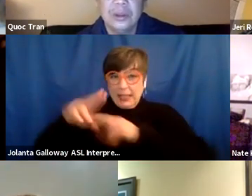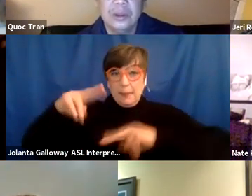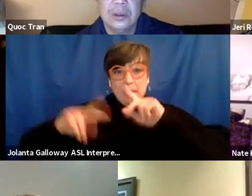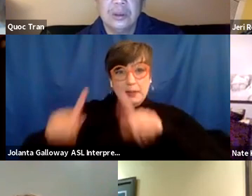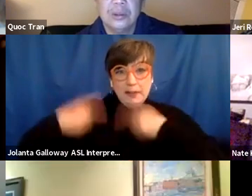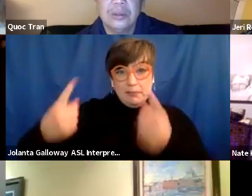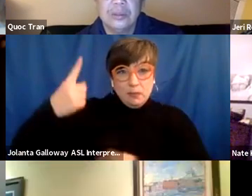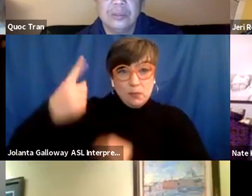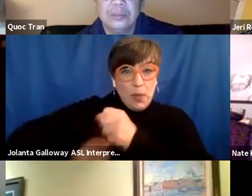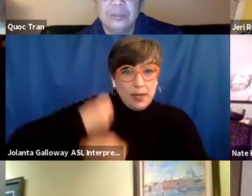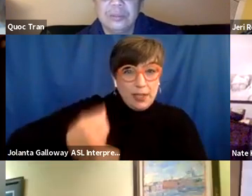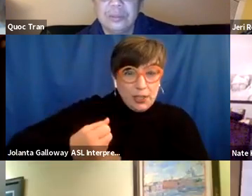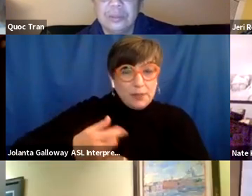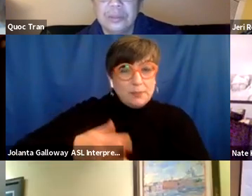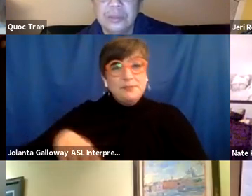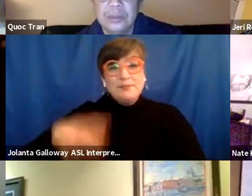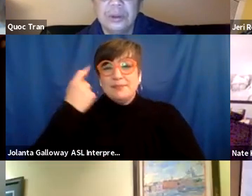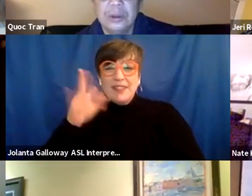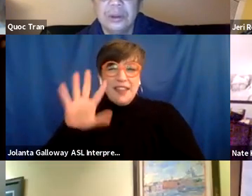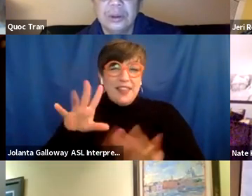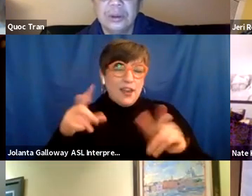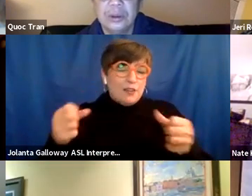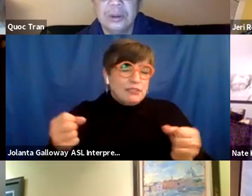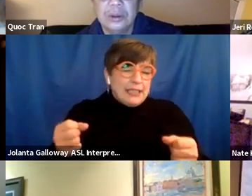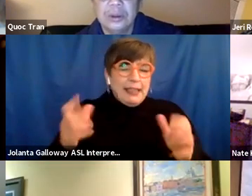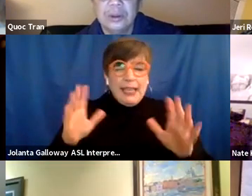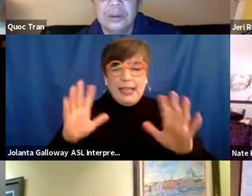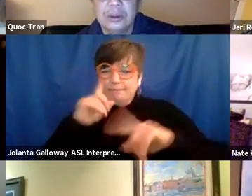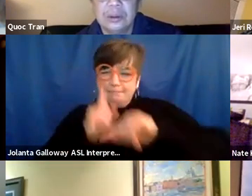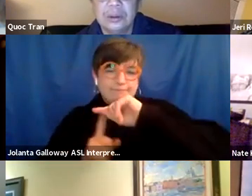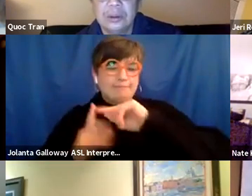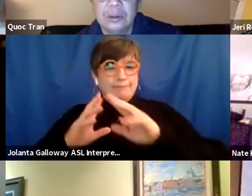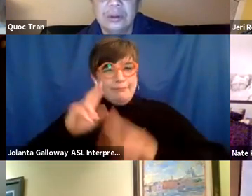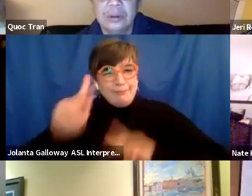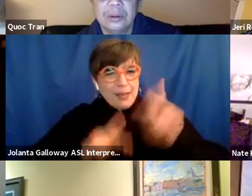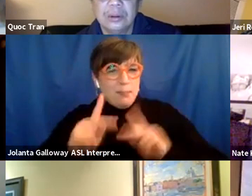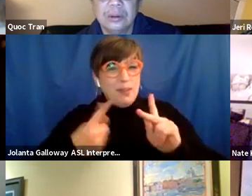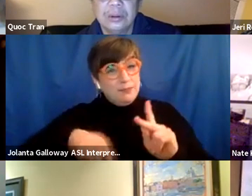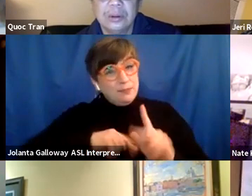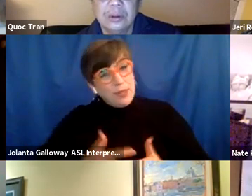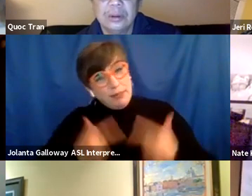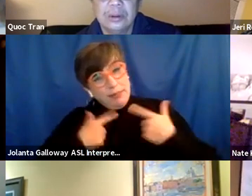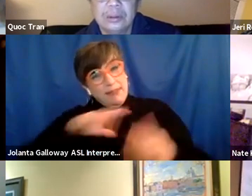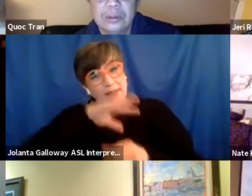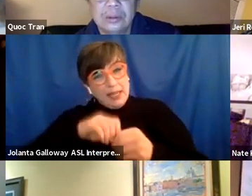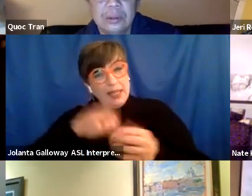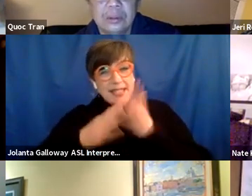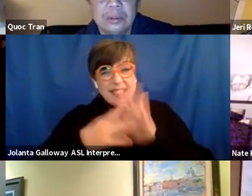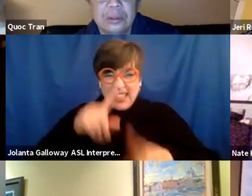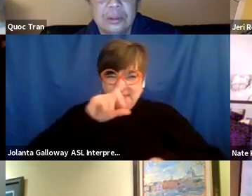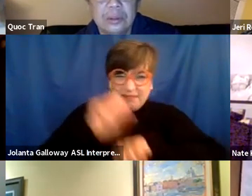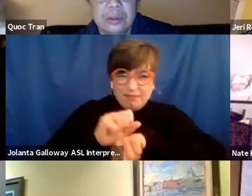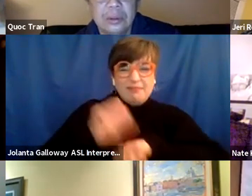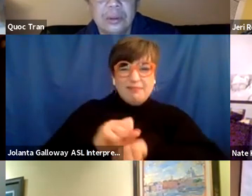year. But they're resilient, and we're resilient people, and we live in a resilient city. And so I want to thank